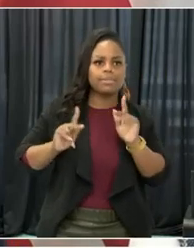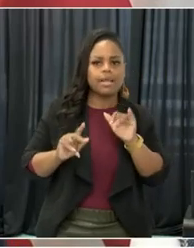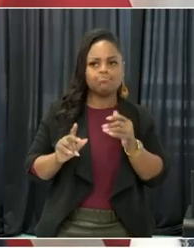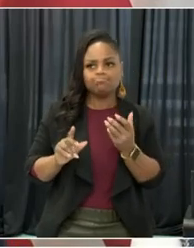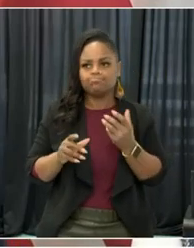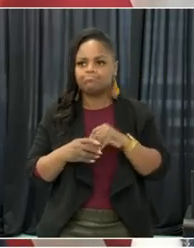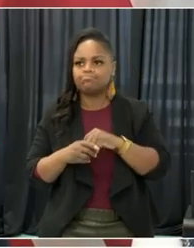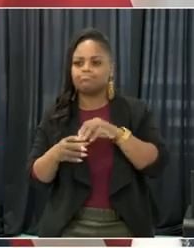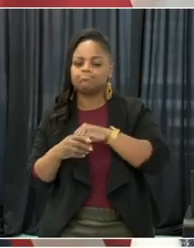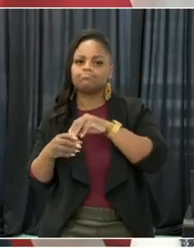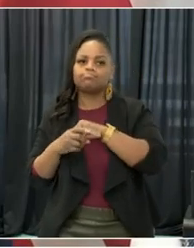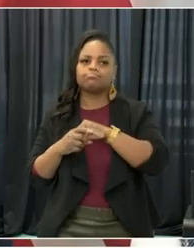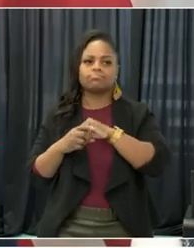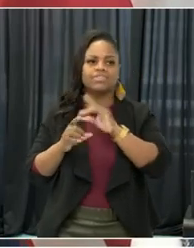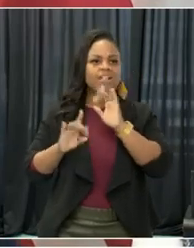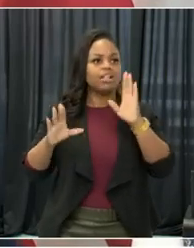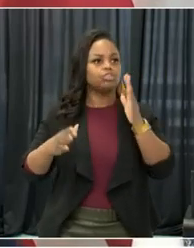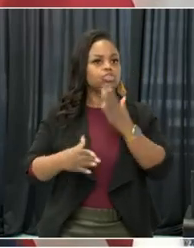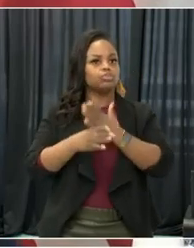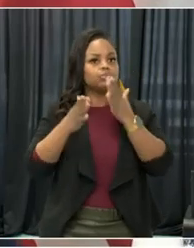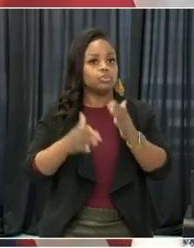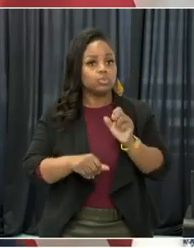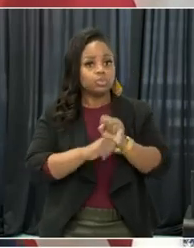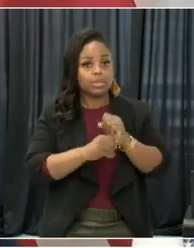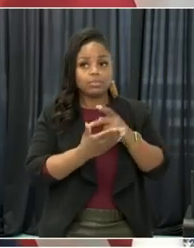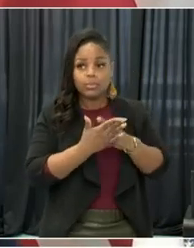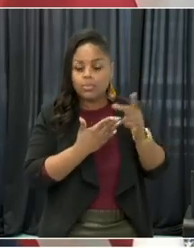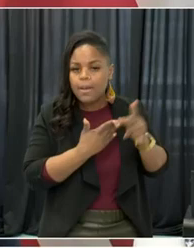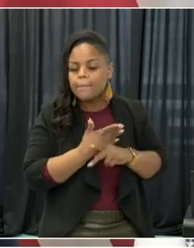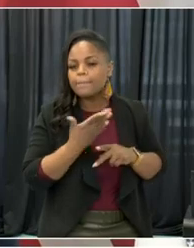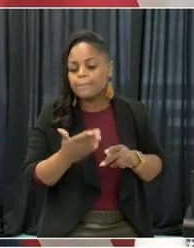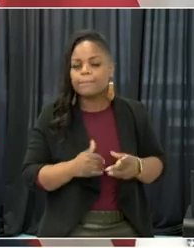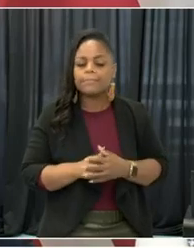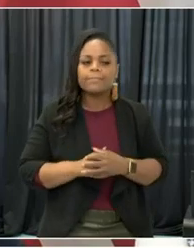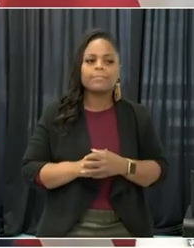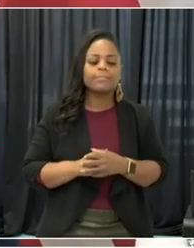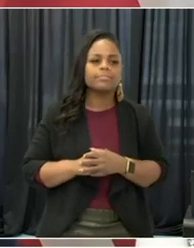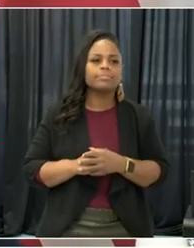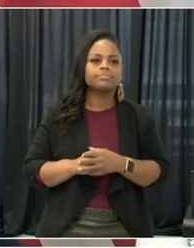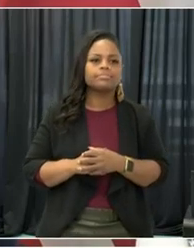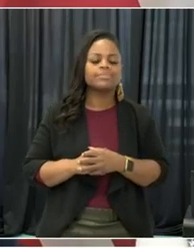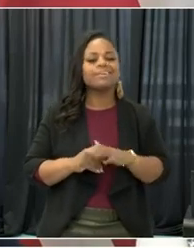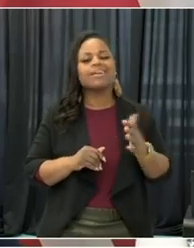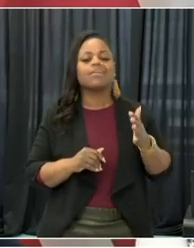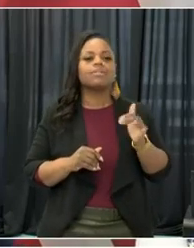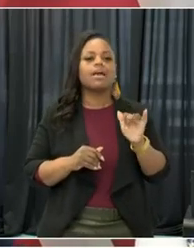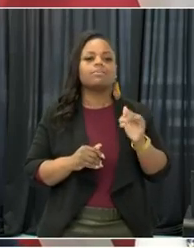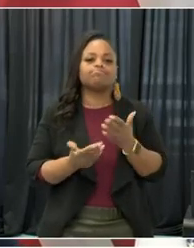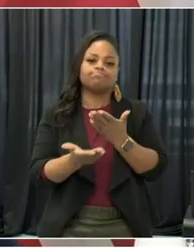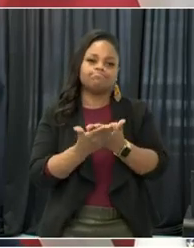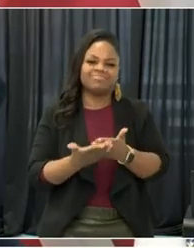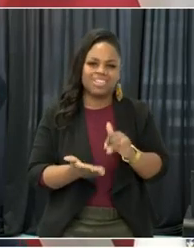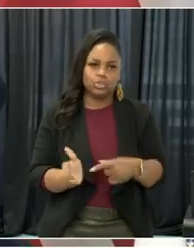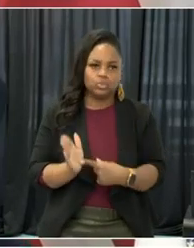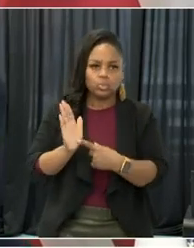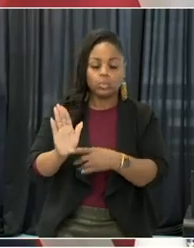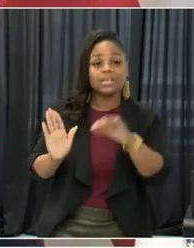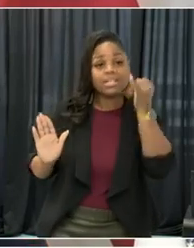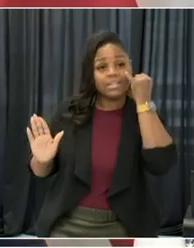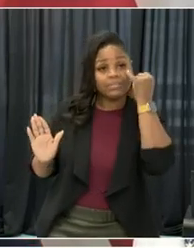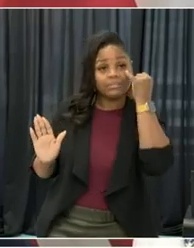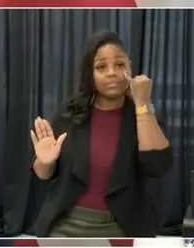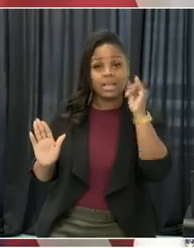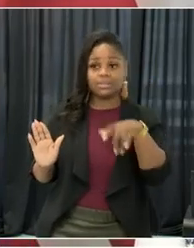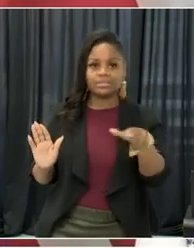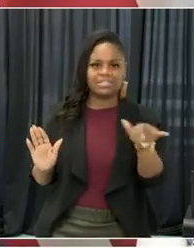violence interrupters who are working in that program. That's just like a logistics kind of thing that if they're in the same office,